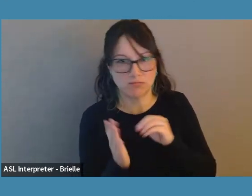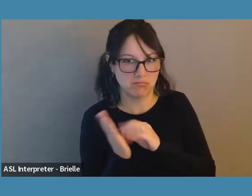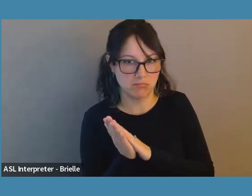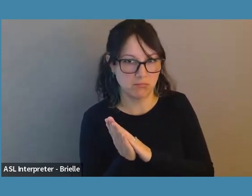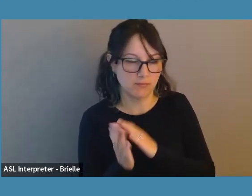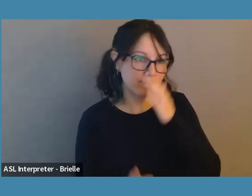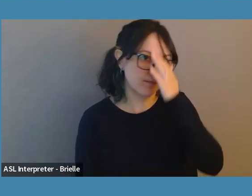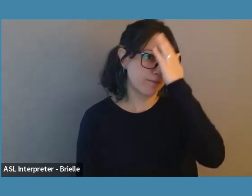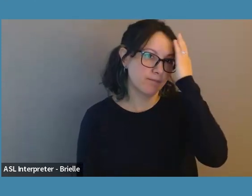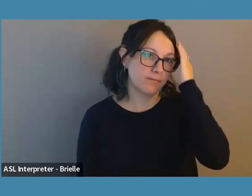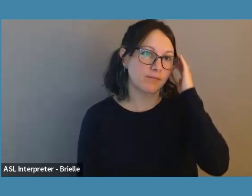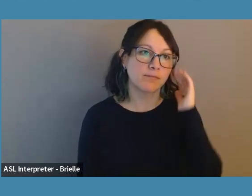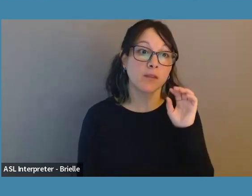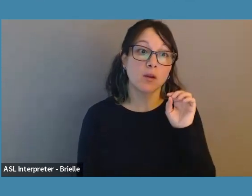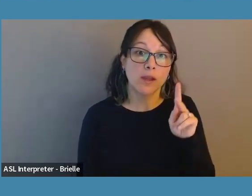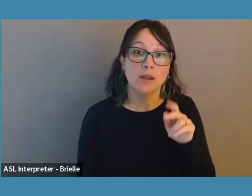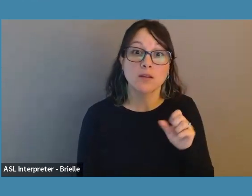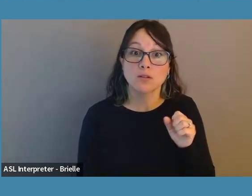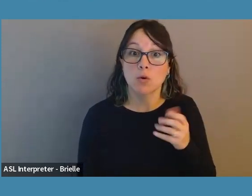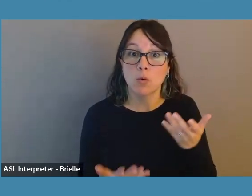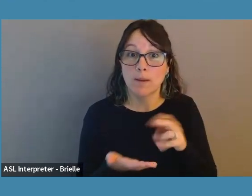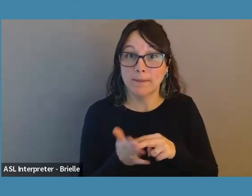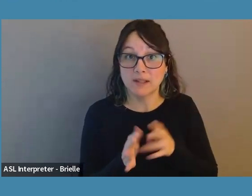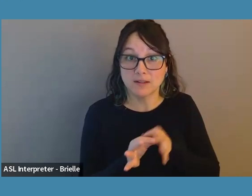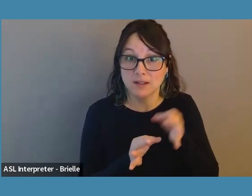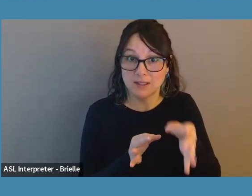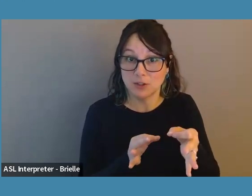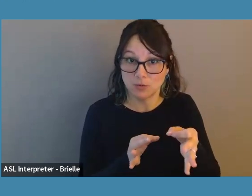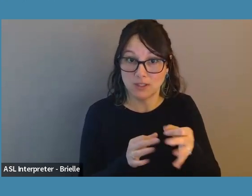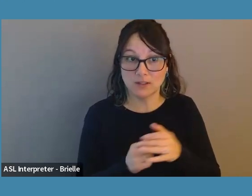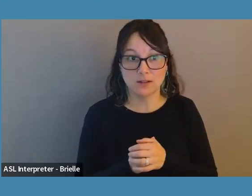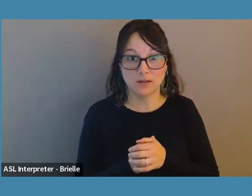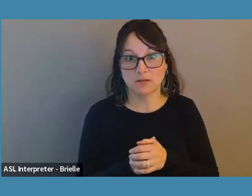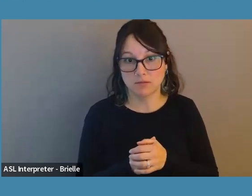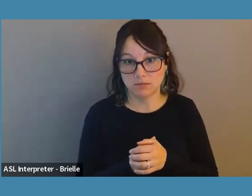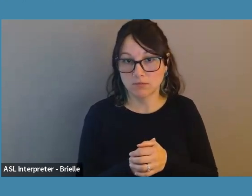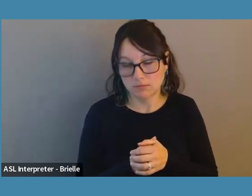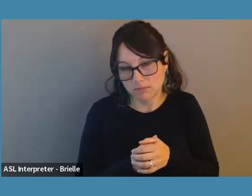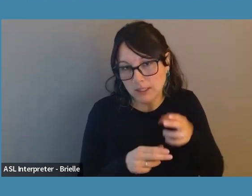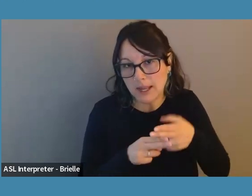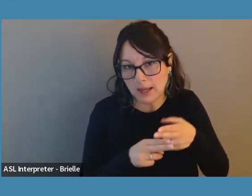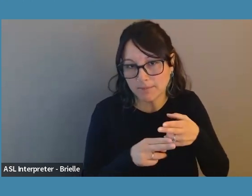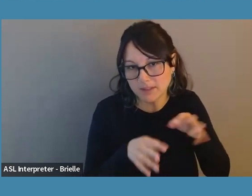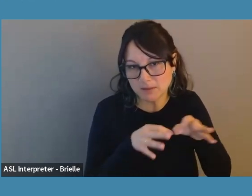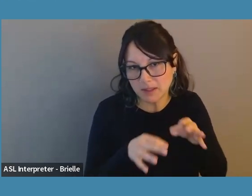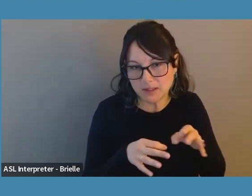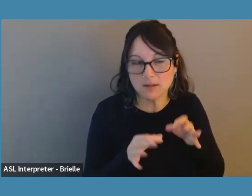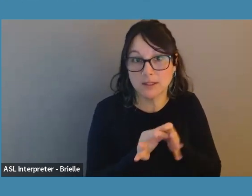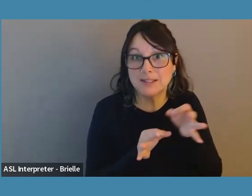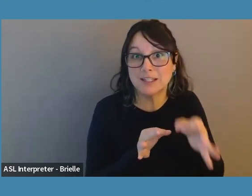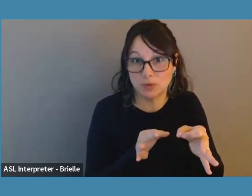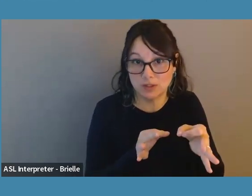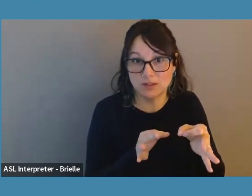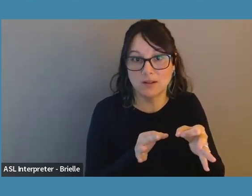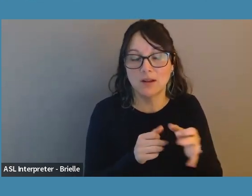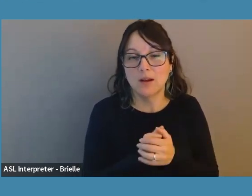Okay. So a continuance, like the name explains, the continuance